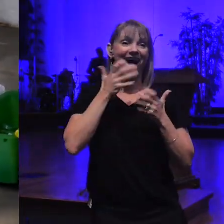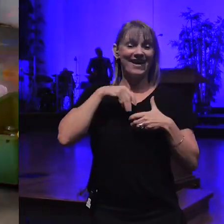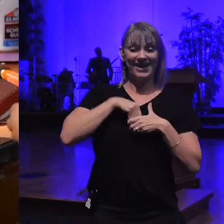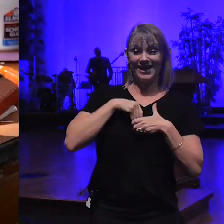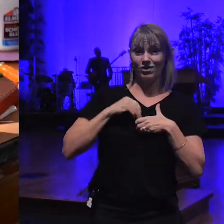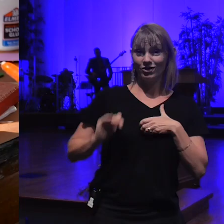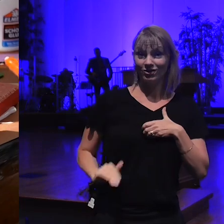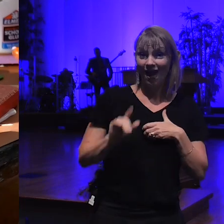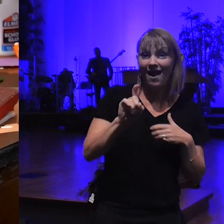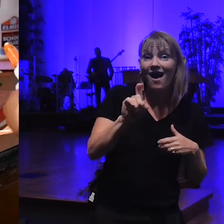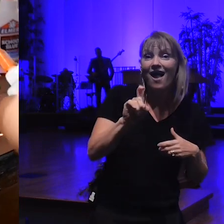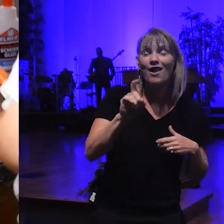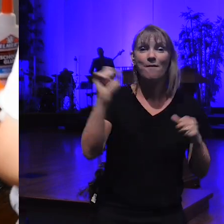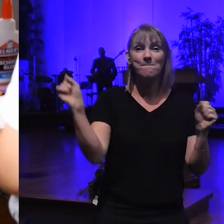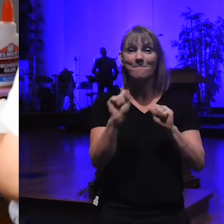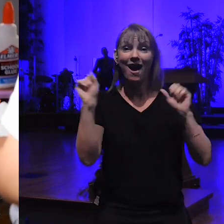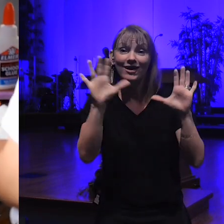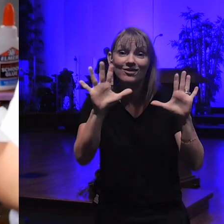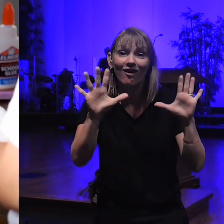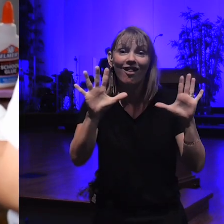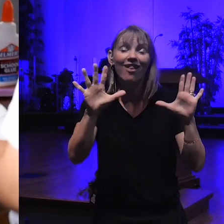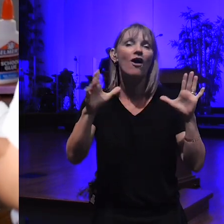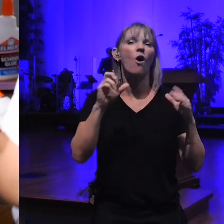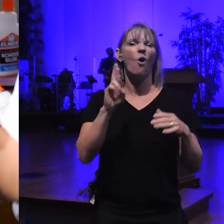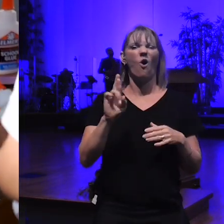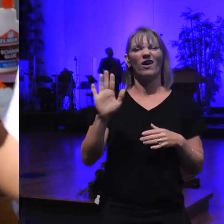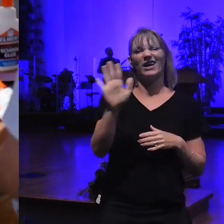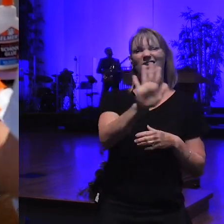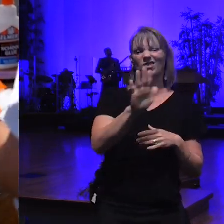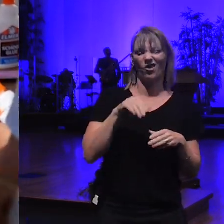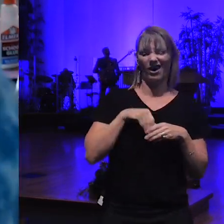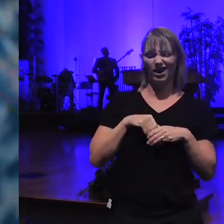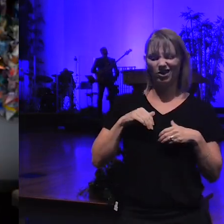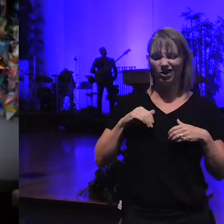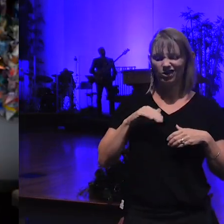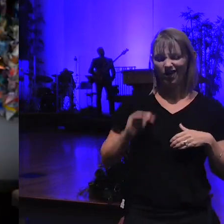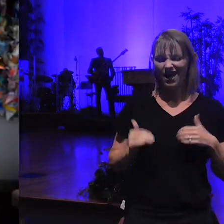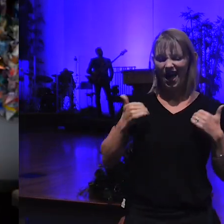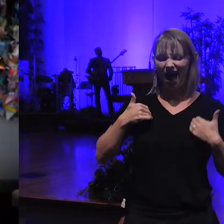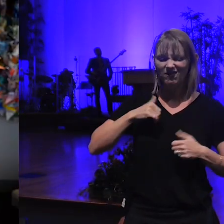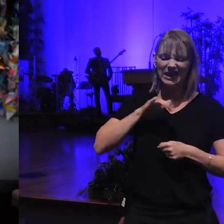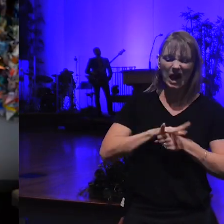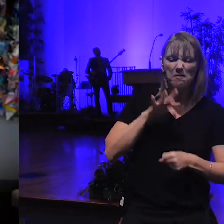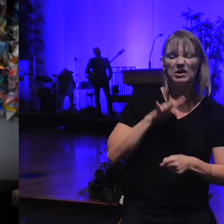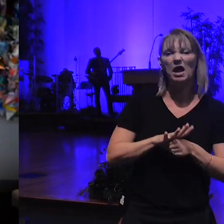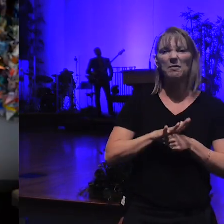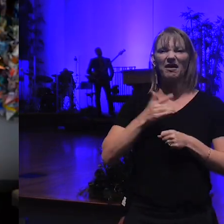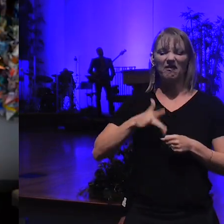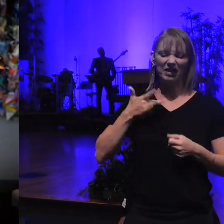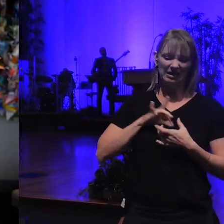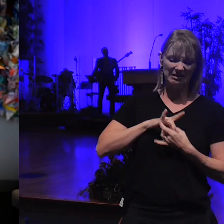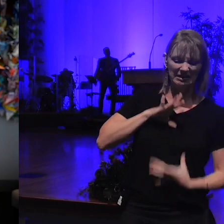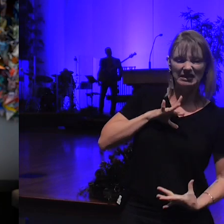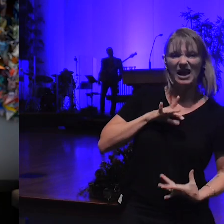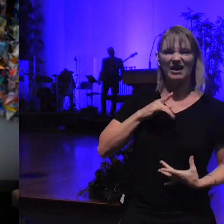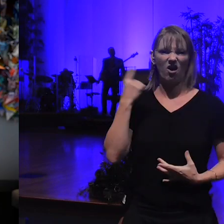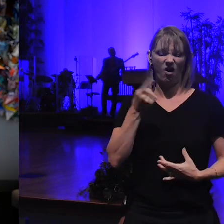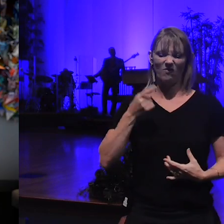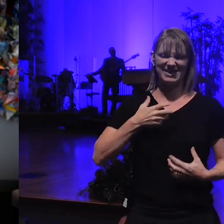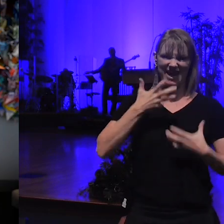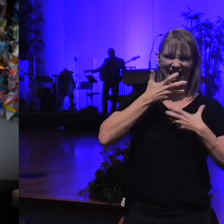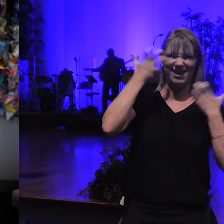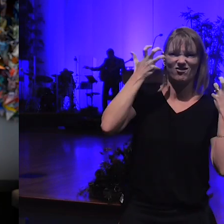inner child, magical? Or is yours having temper tantrums, feeling disconnected and angry all the